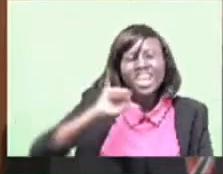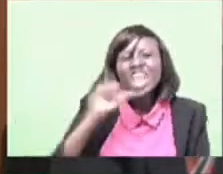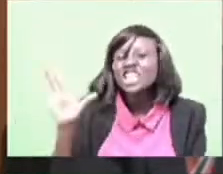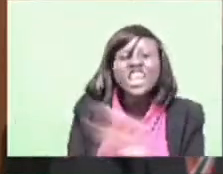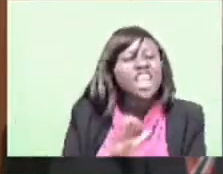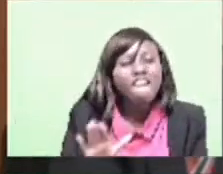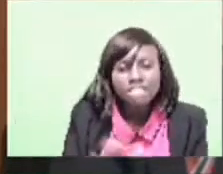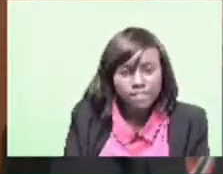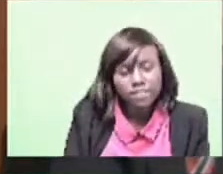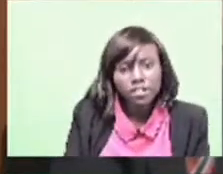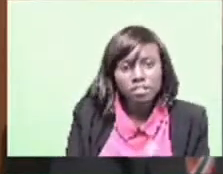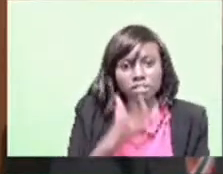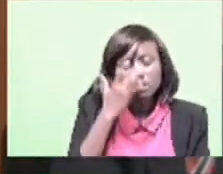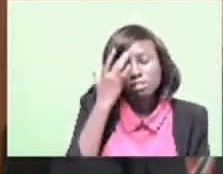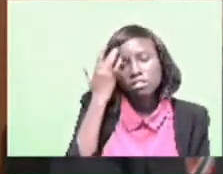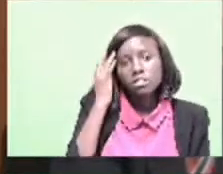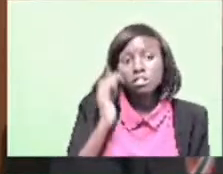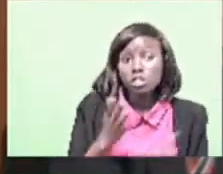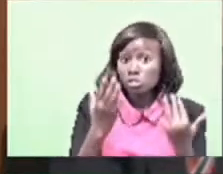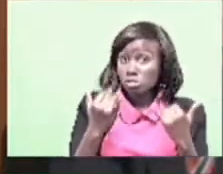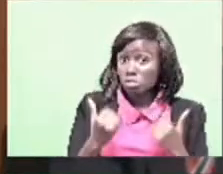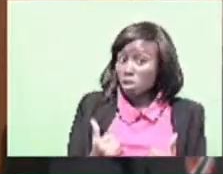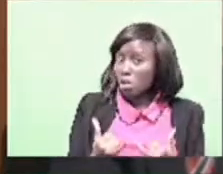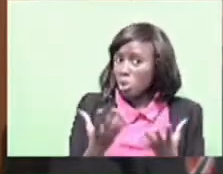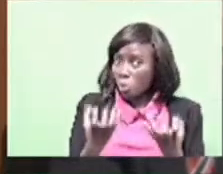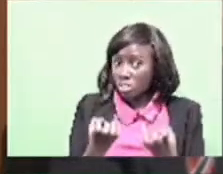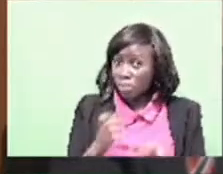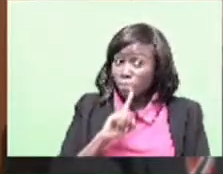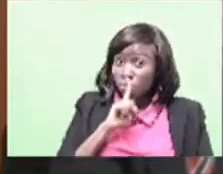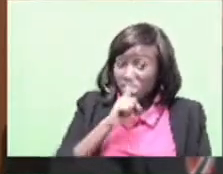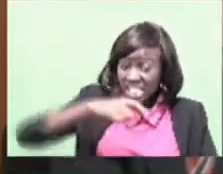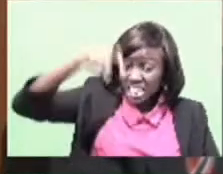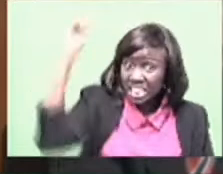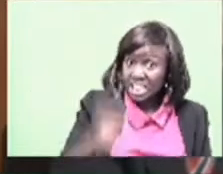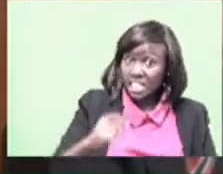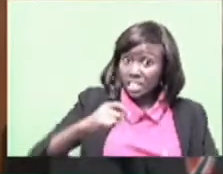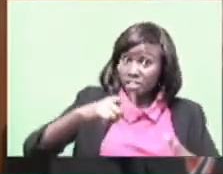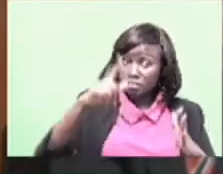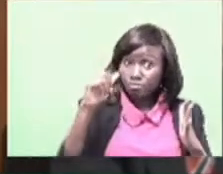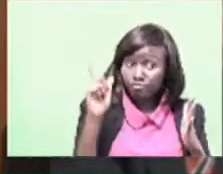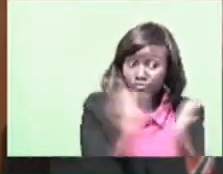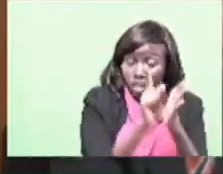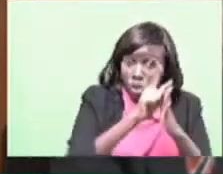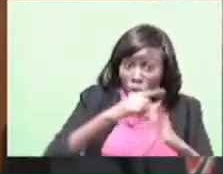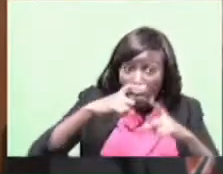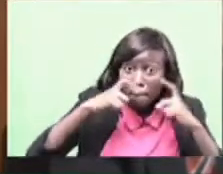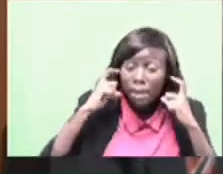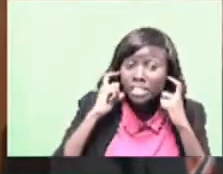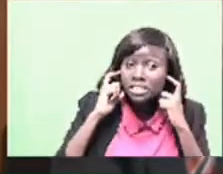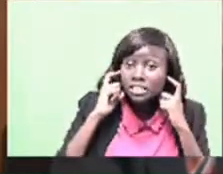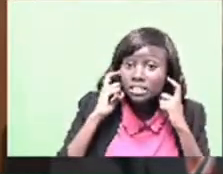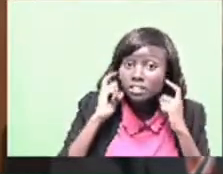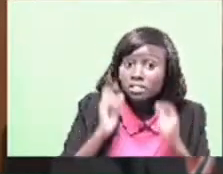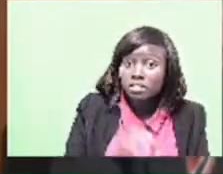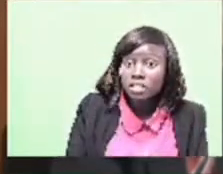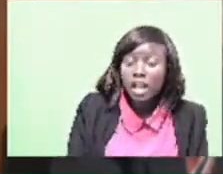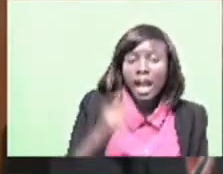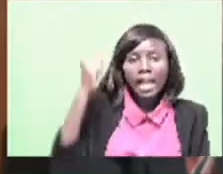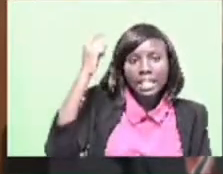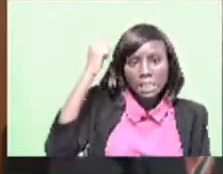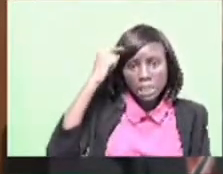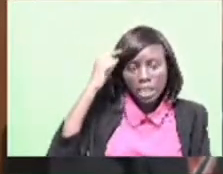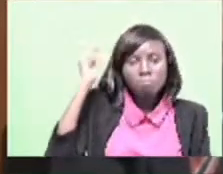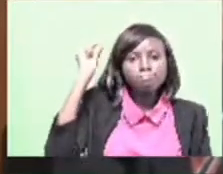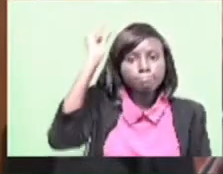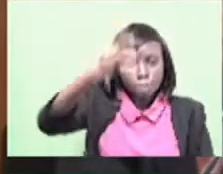this mask law compulsory, but the government must redouble its public awareness